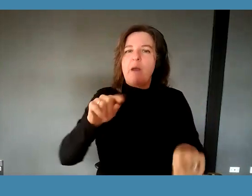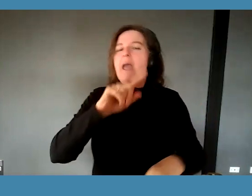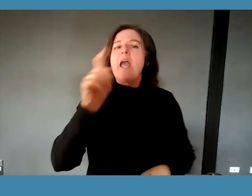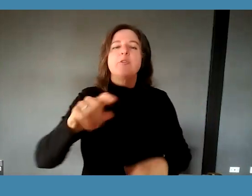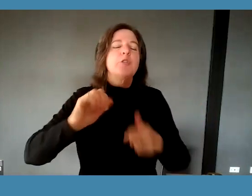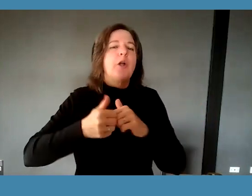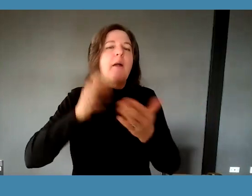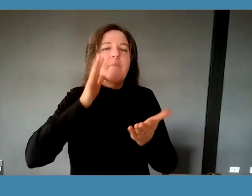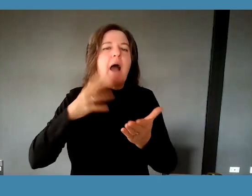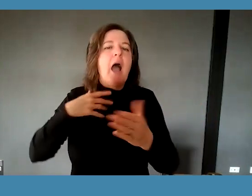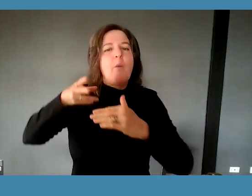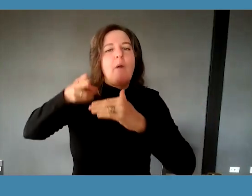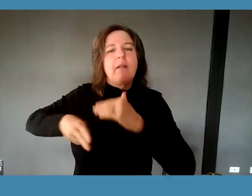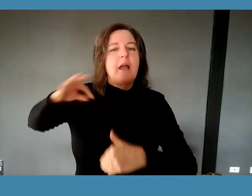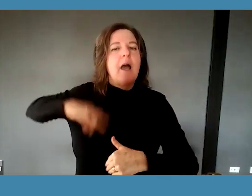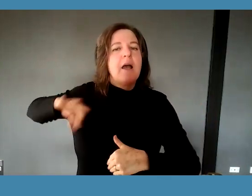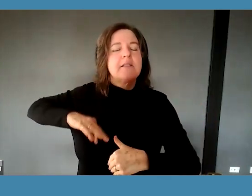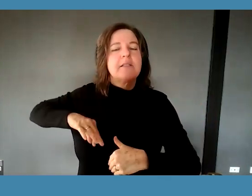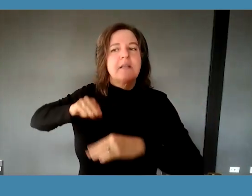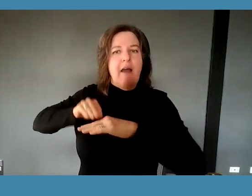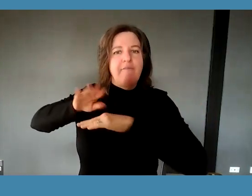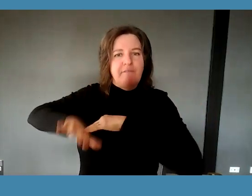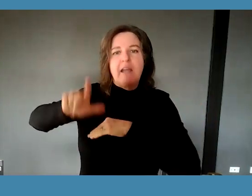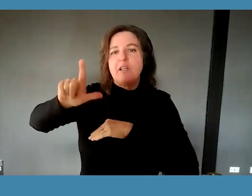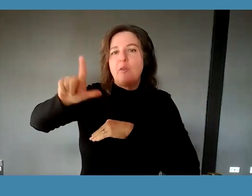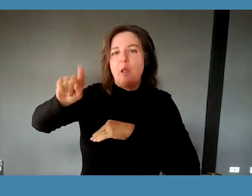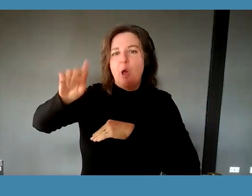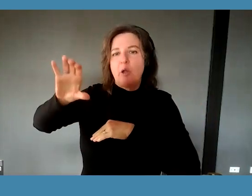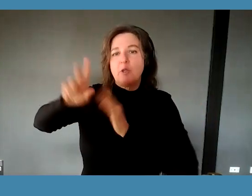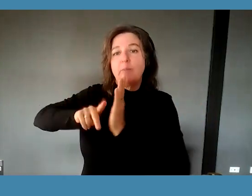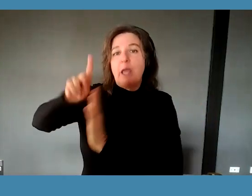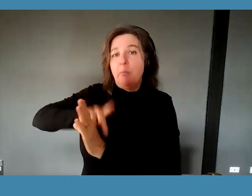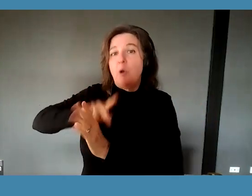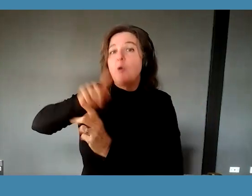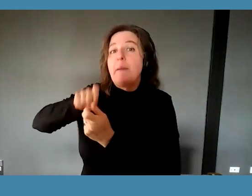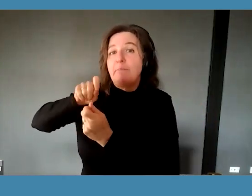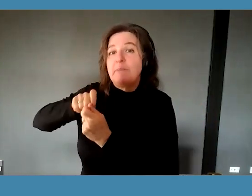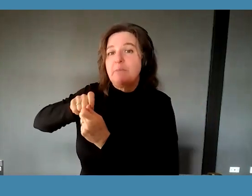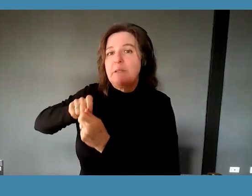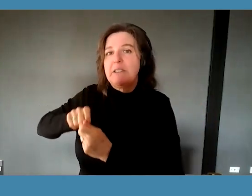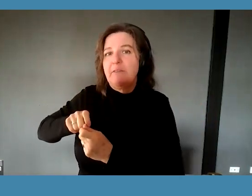going to affect the long-term care program specifically?